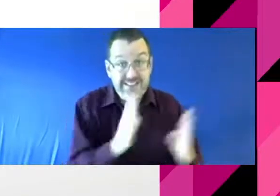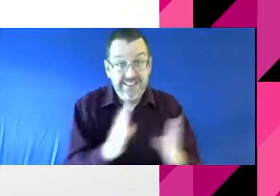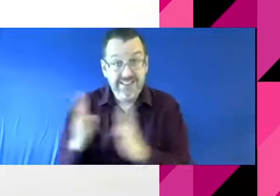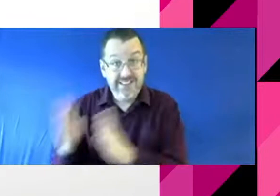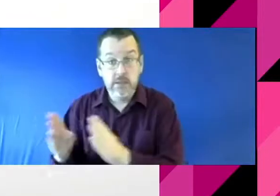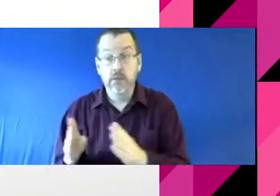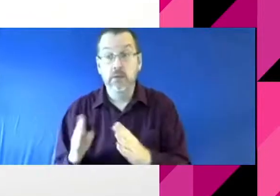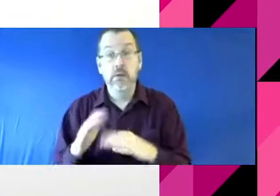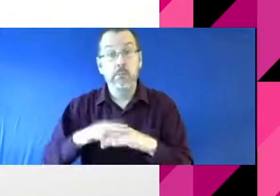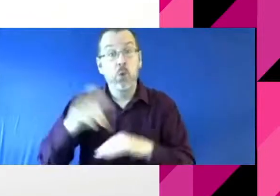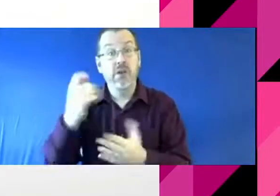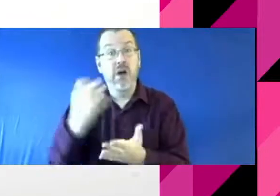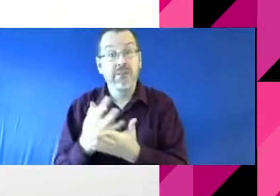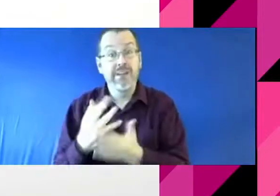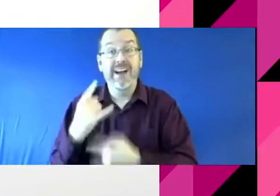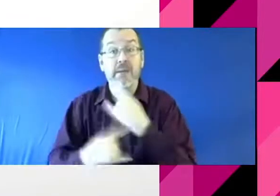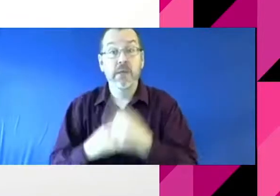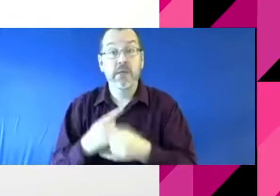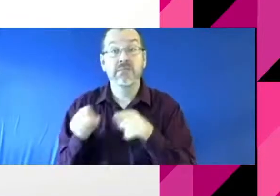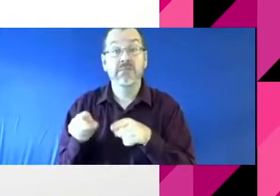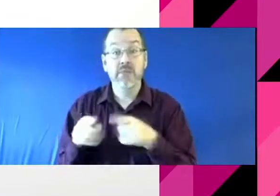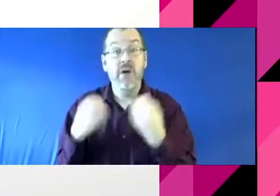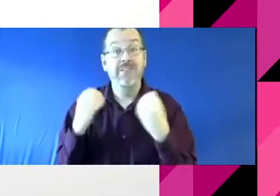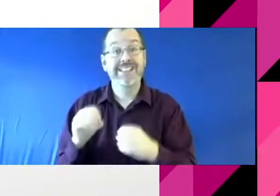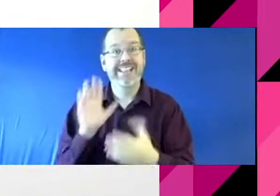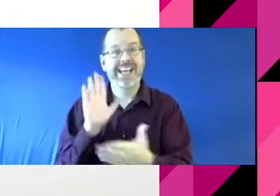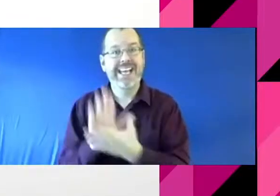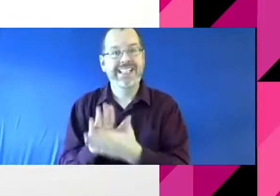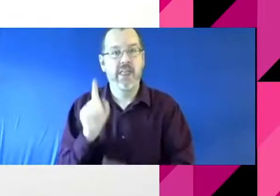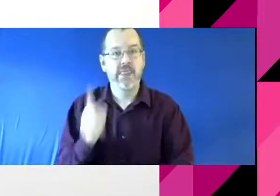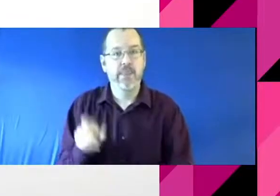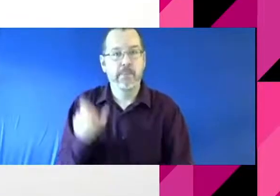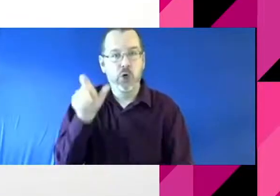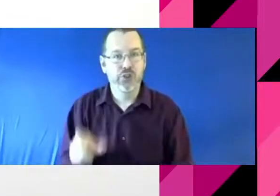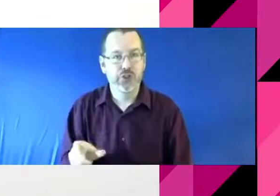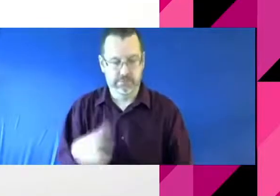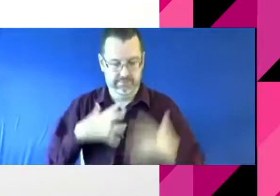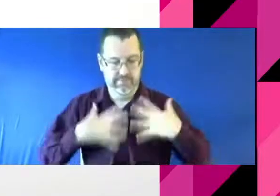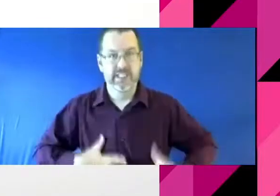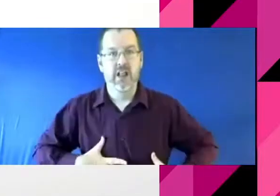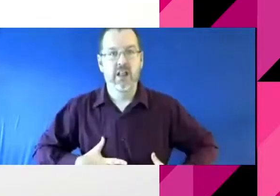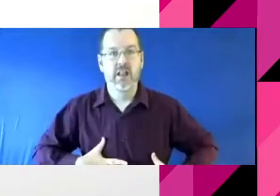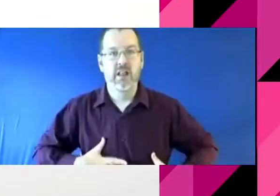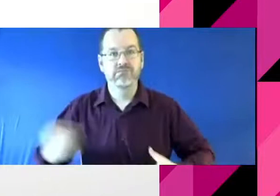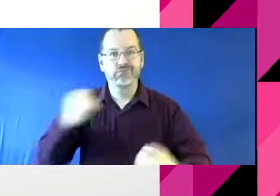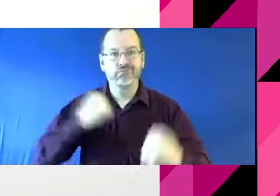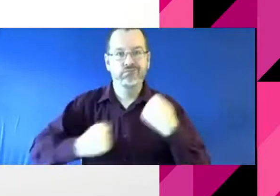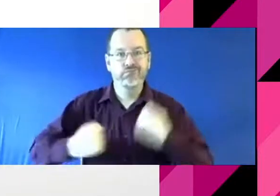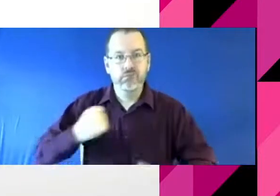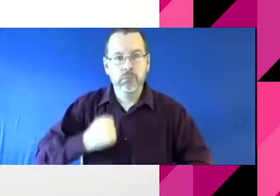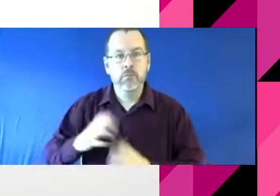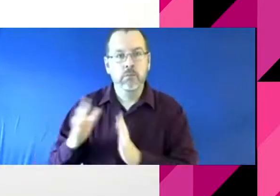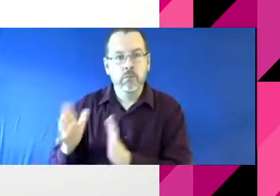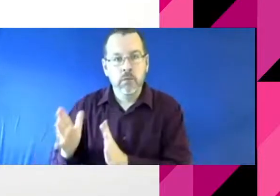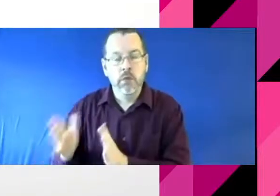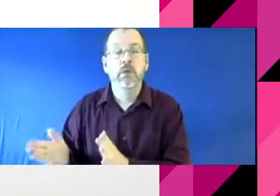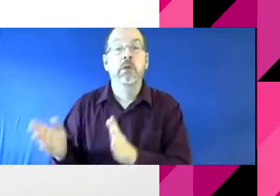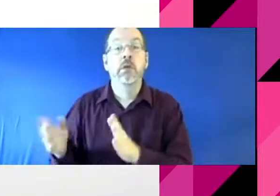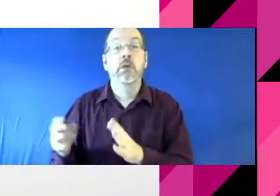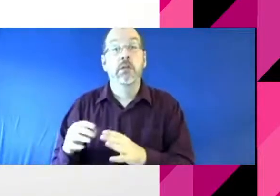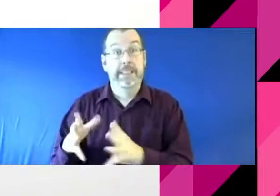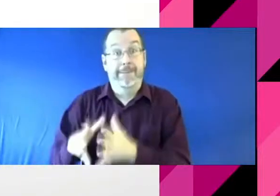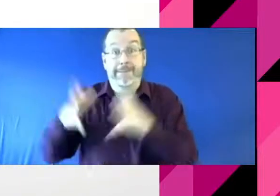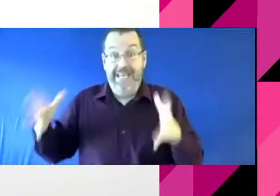offences is offences against the person. And the next largest would be public order